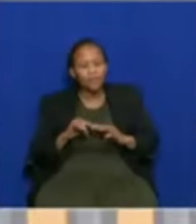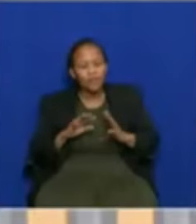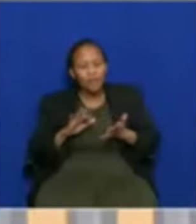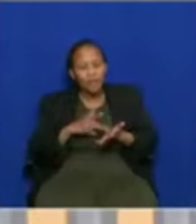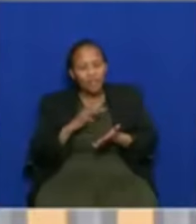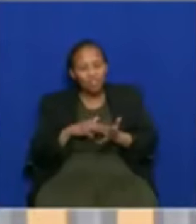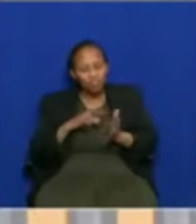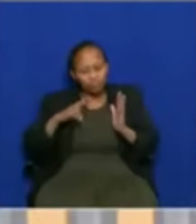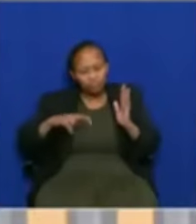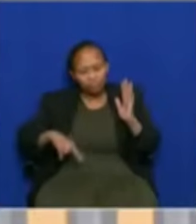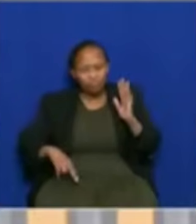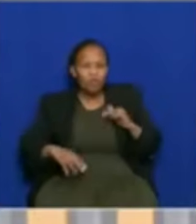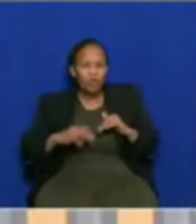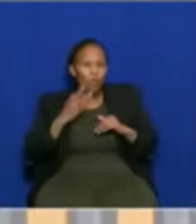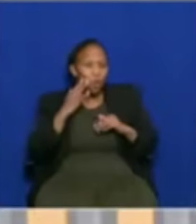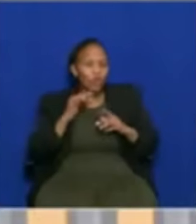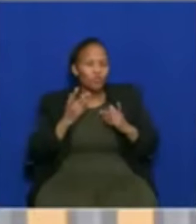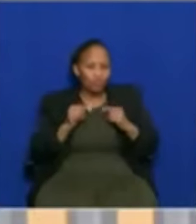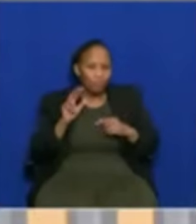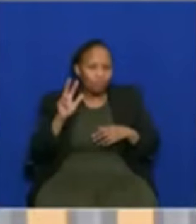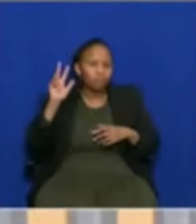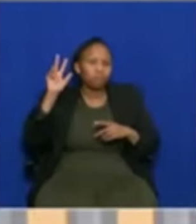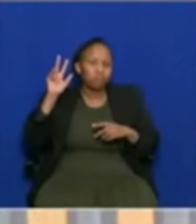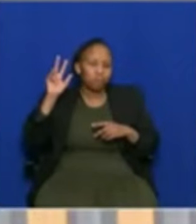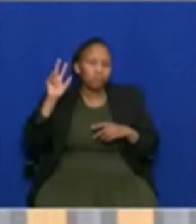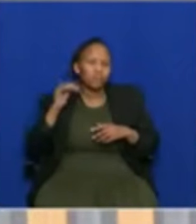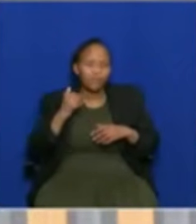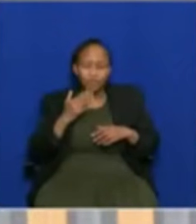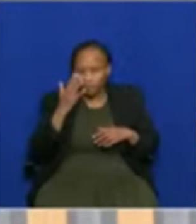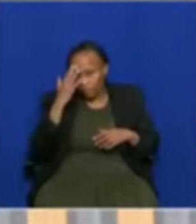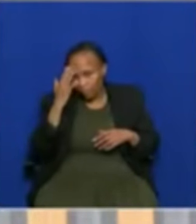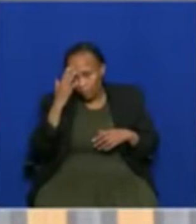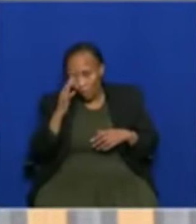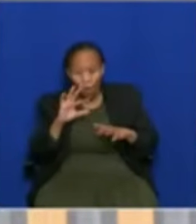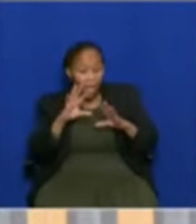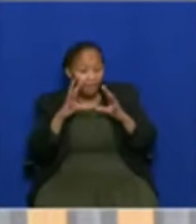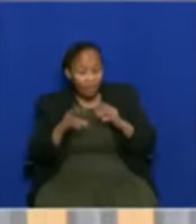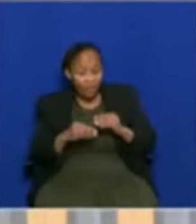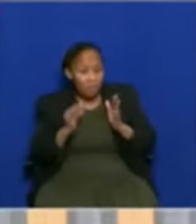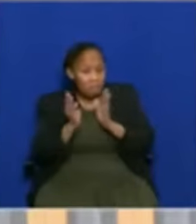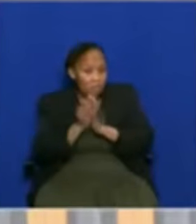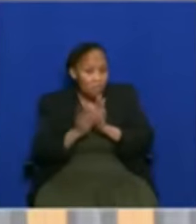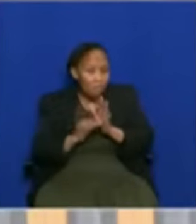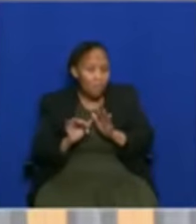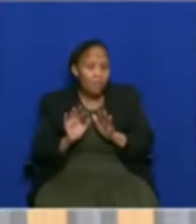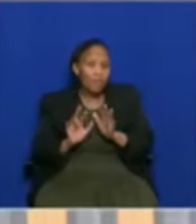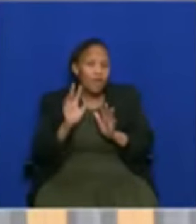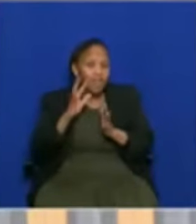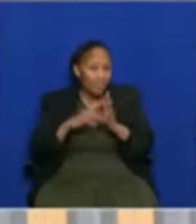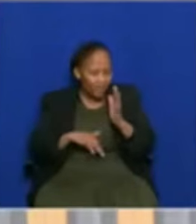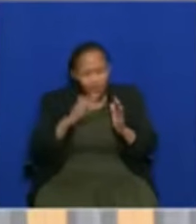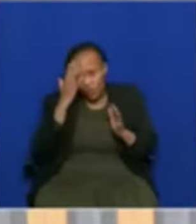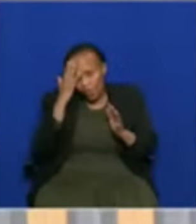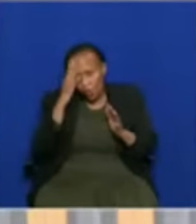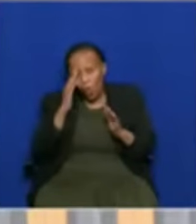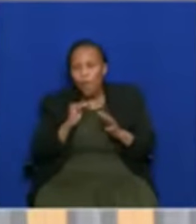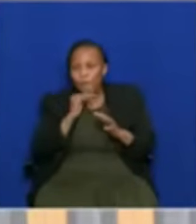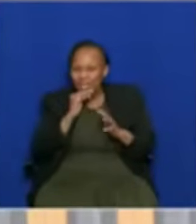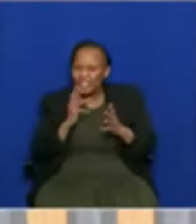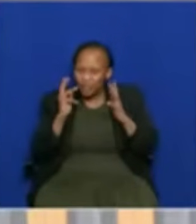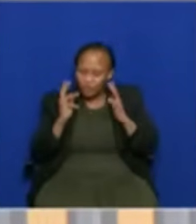oath, do you know and stand by what is in this affidavit? So from where I'm sitting, I hold